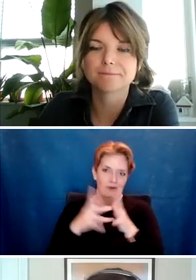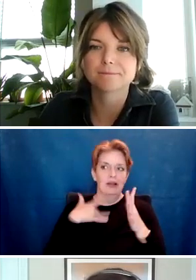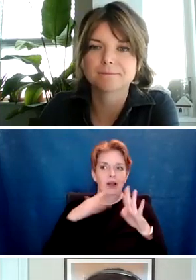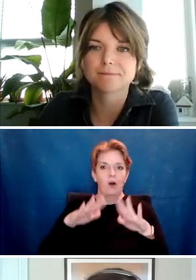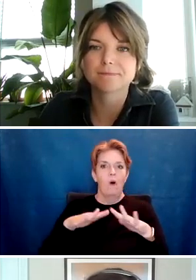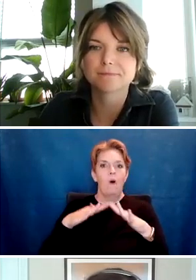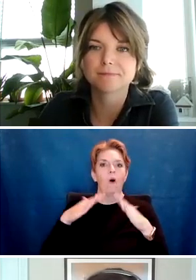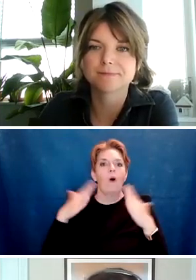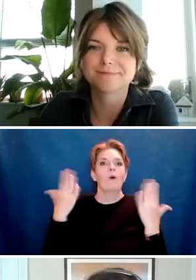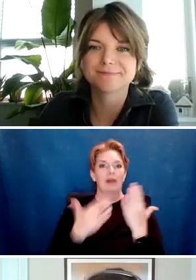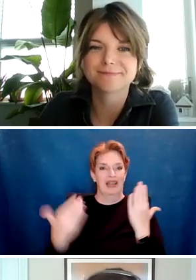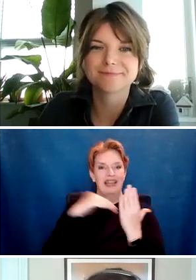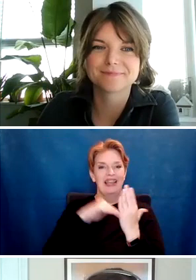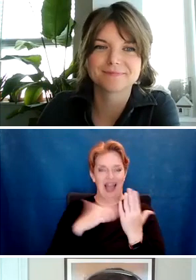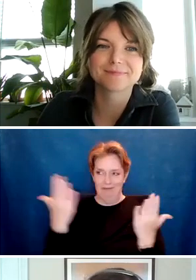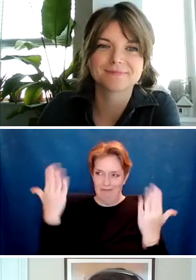something to see down here.